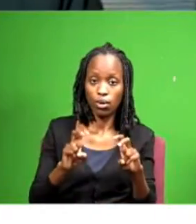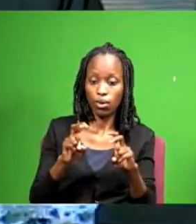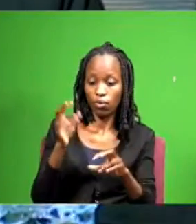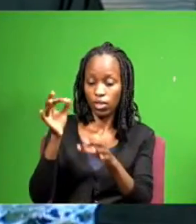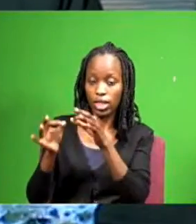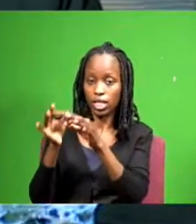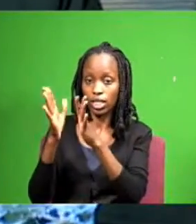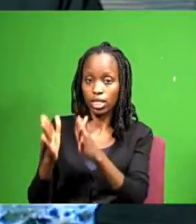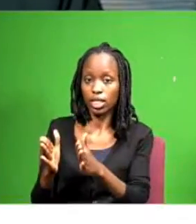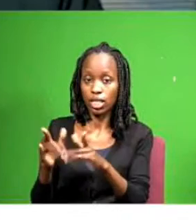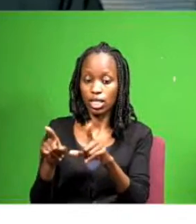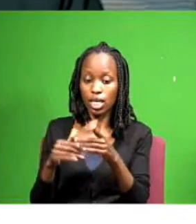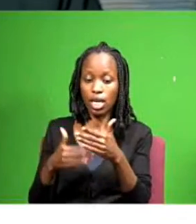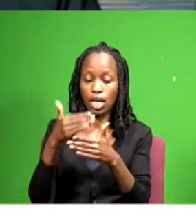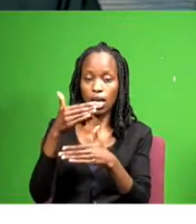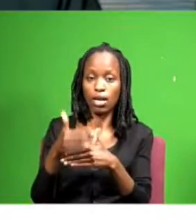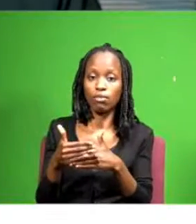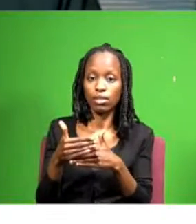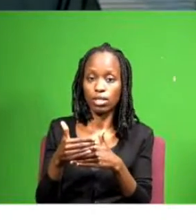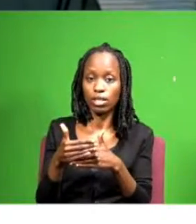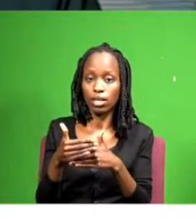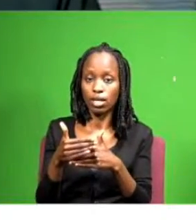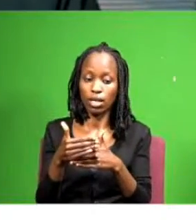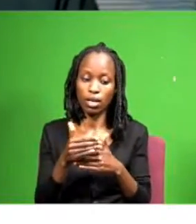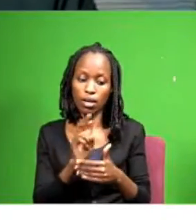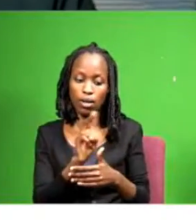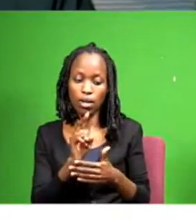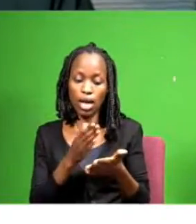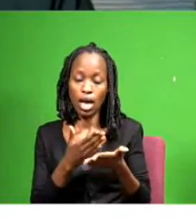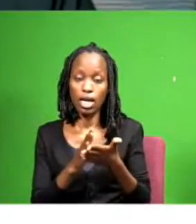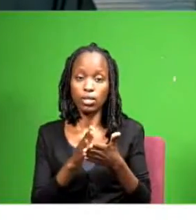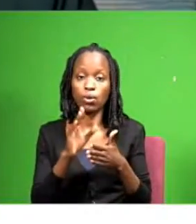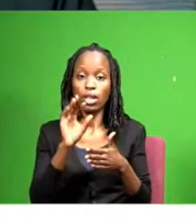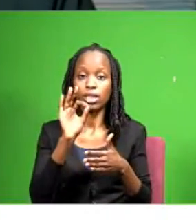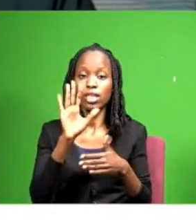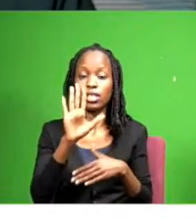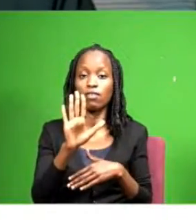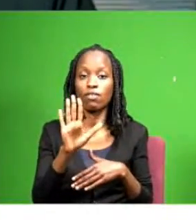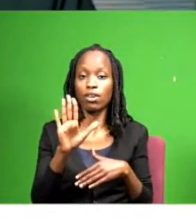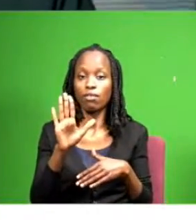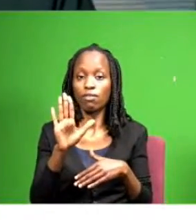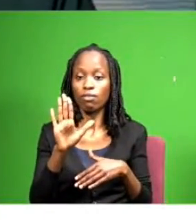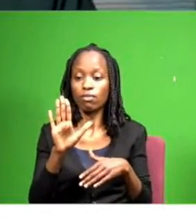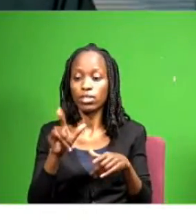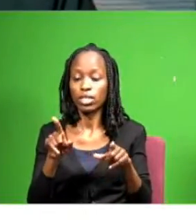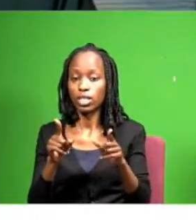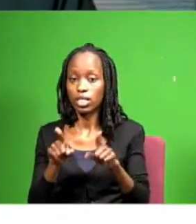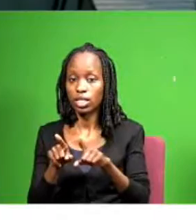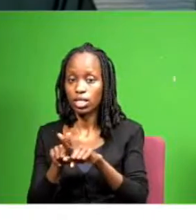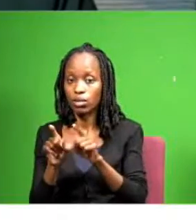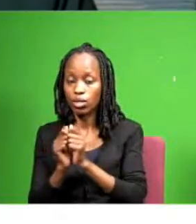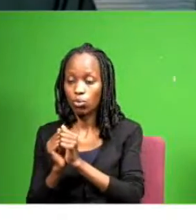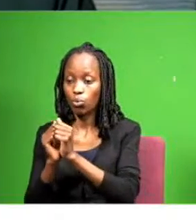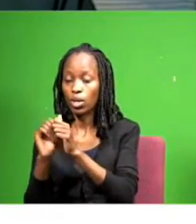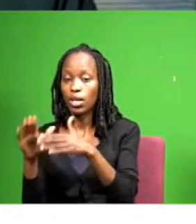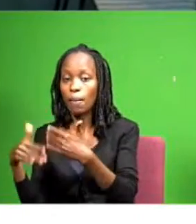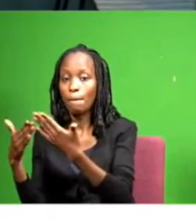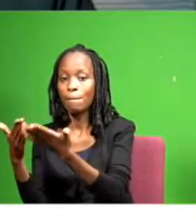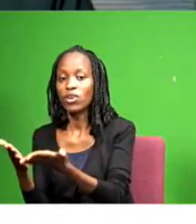judges after construing Article 35 in conjunction with the provisions